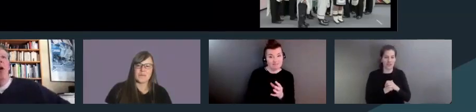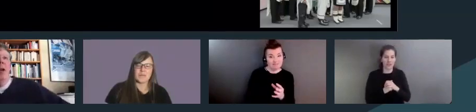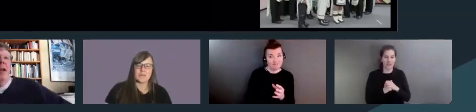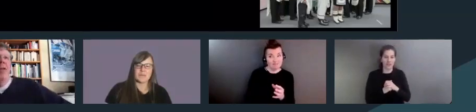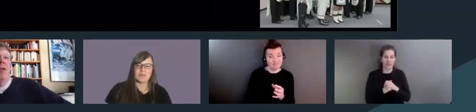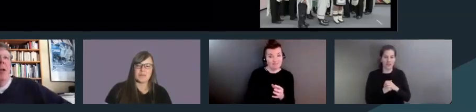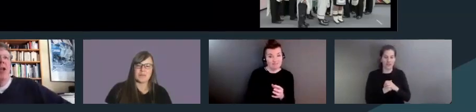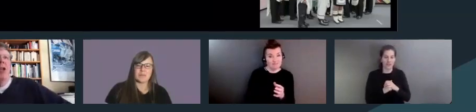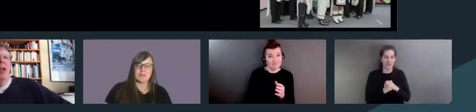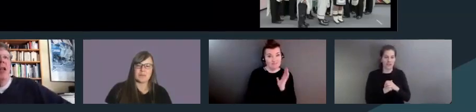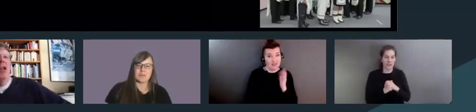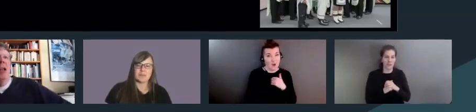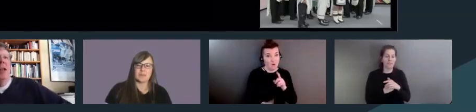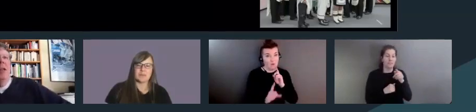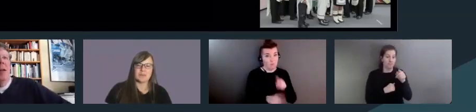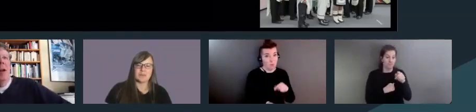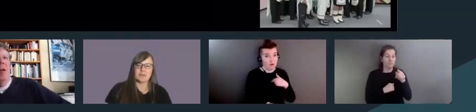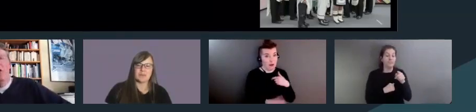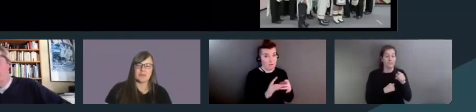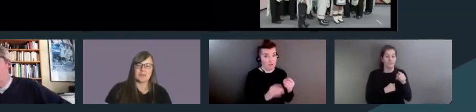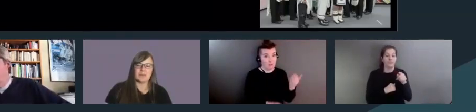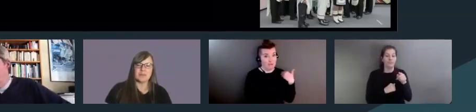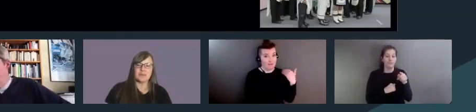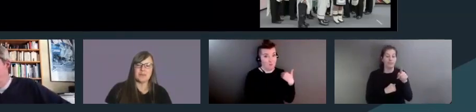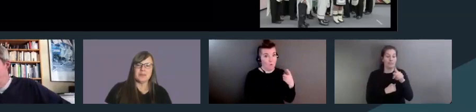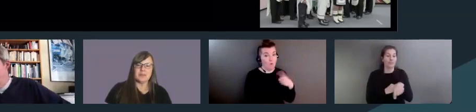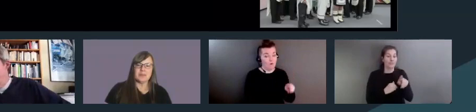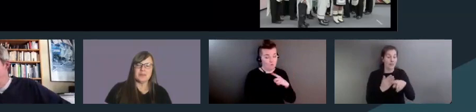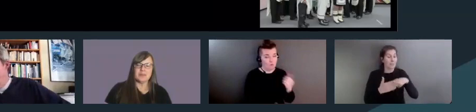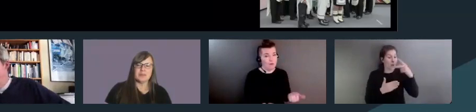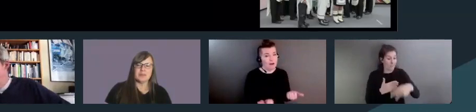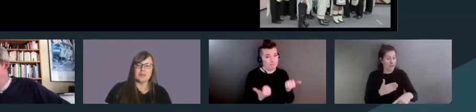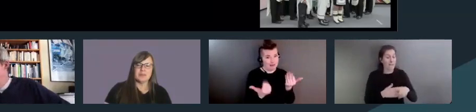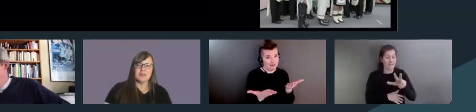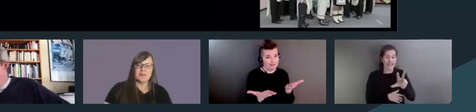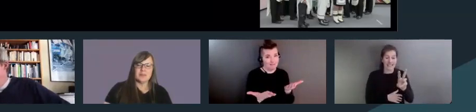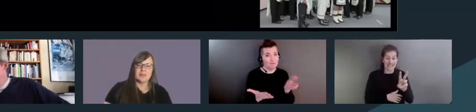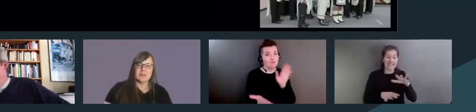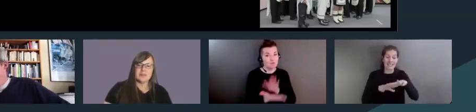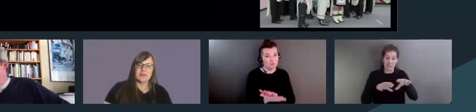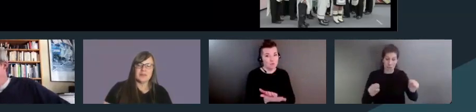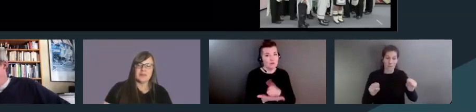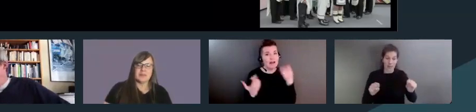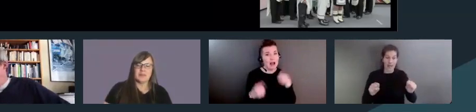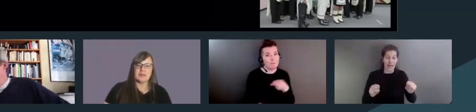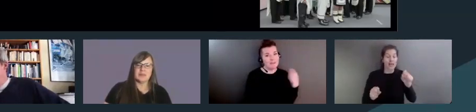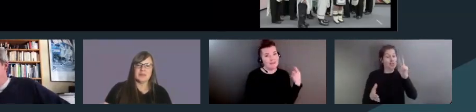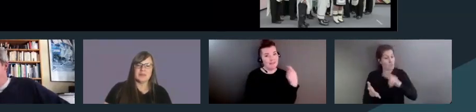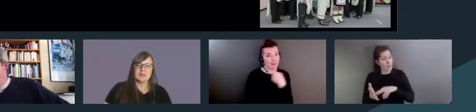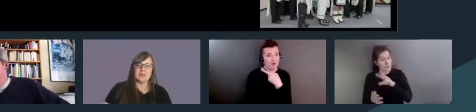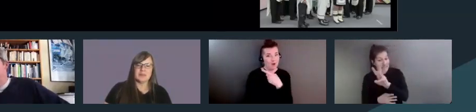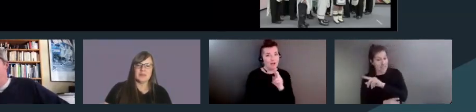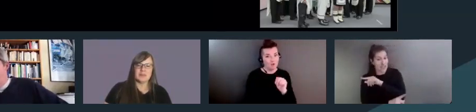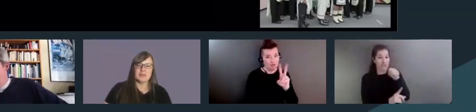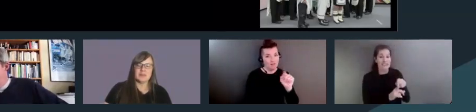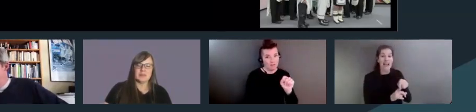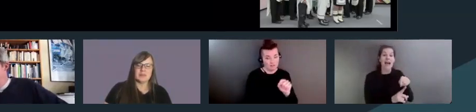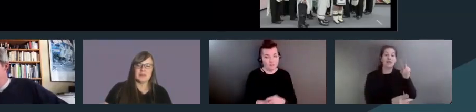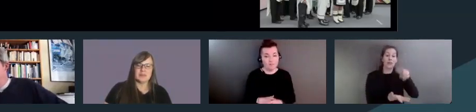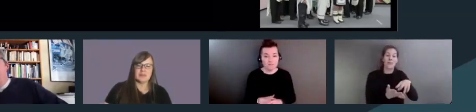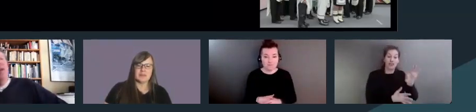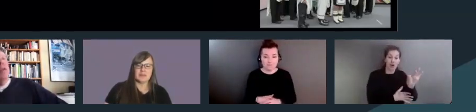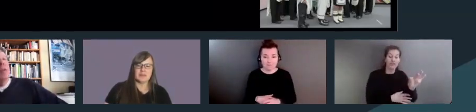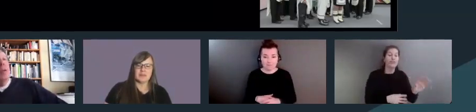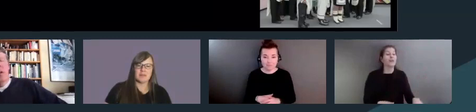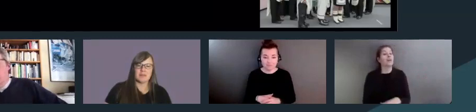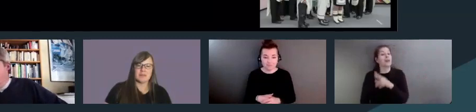the report that I first mentioned initially, done by the Nunavut Boards of Education. And like I said, as a capstone